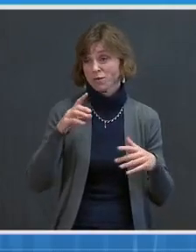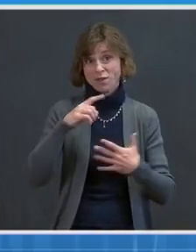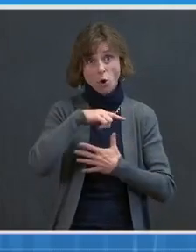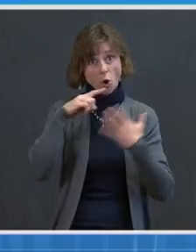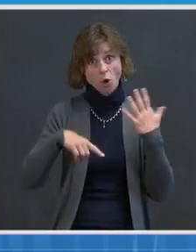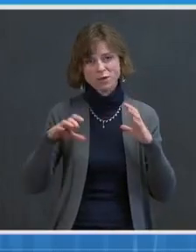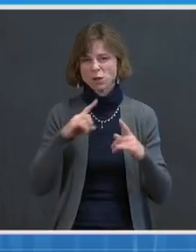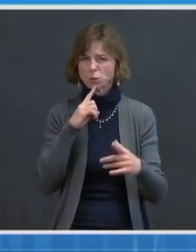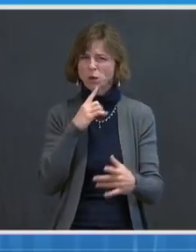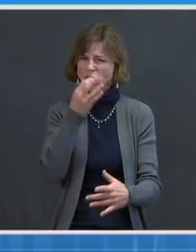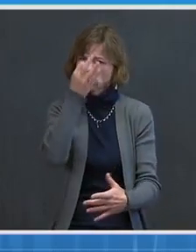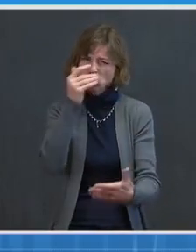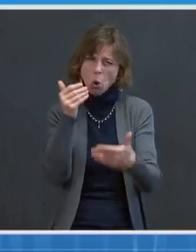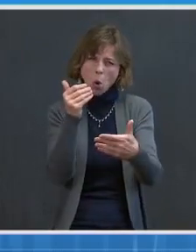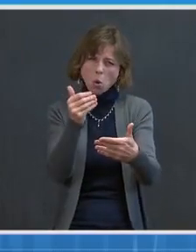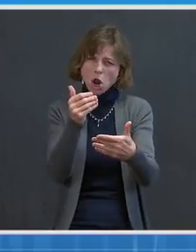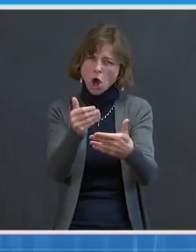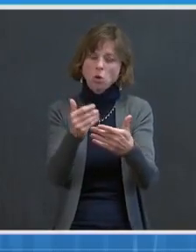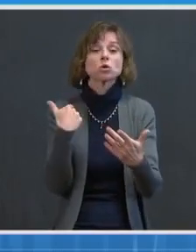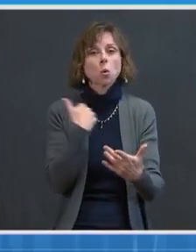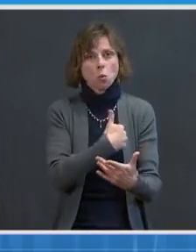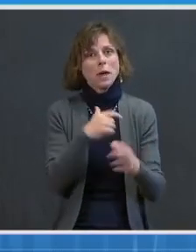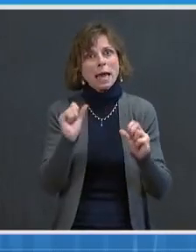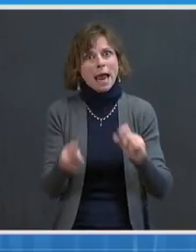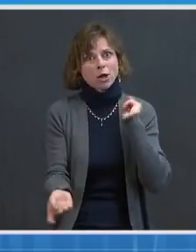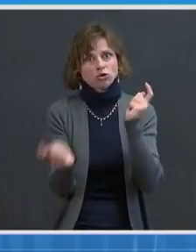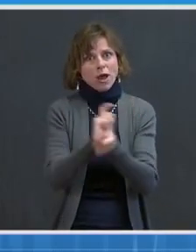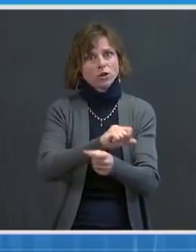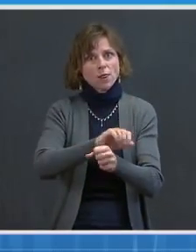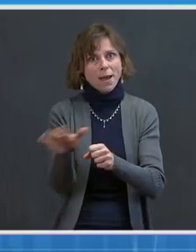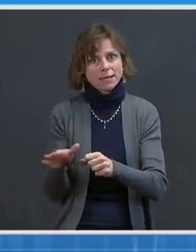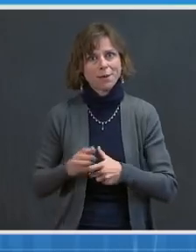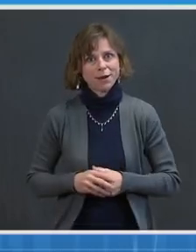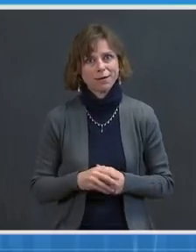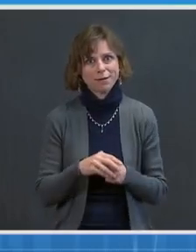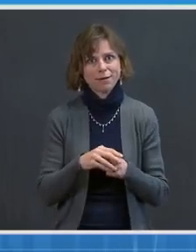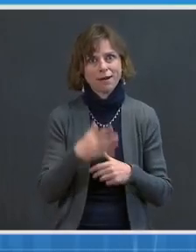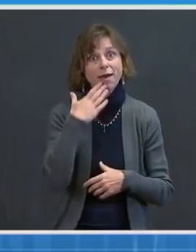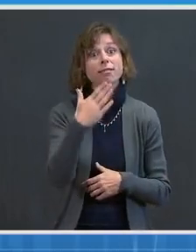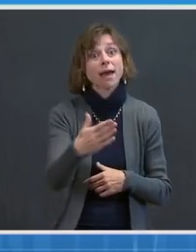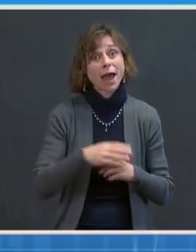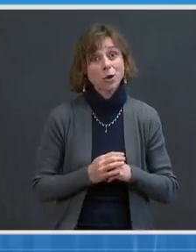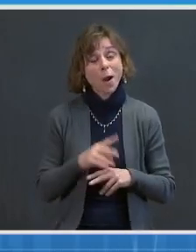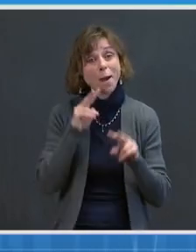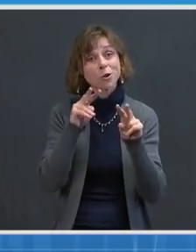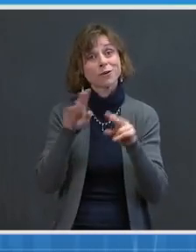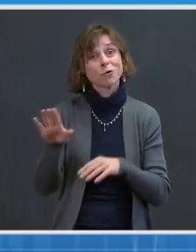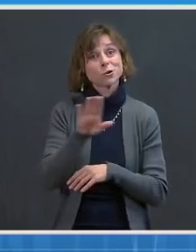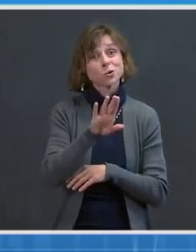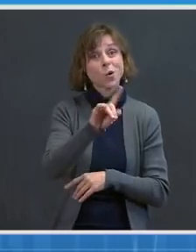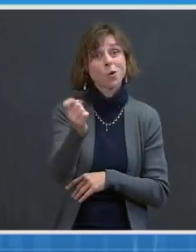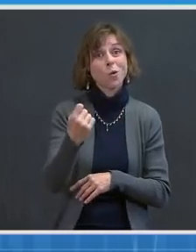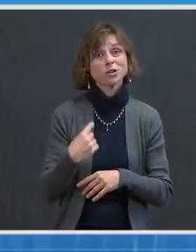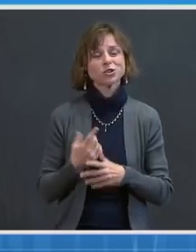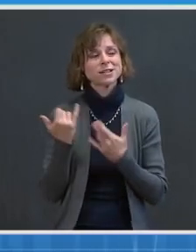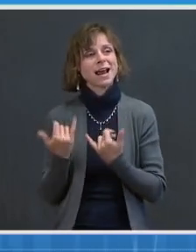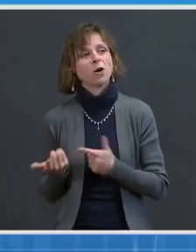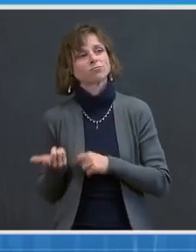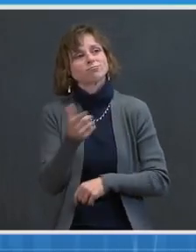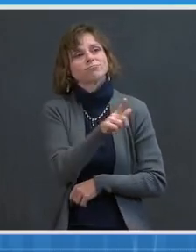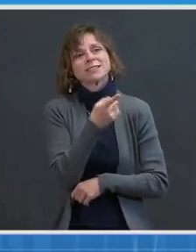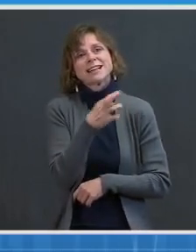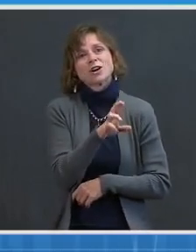very close. We can turn the tide on this pandemic. Thank you. I look forward to your questions, and I'll now turn things over to Dr.